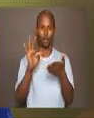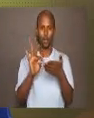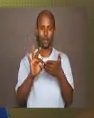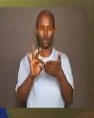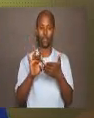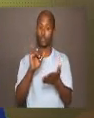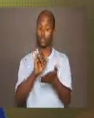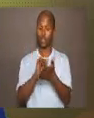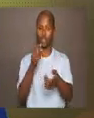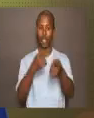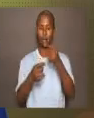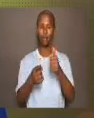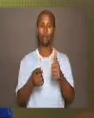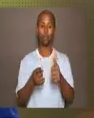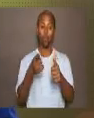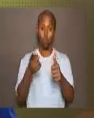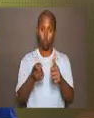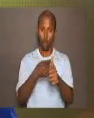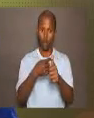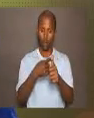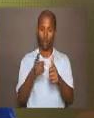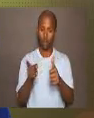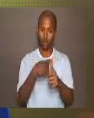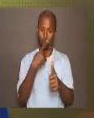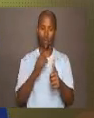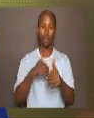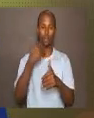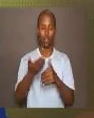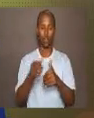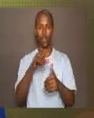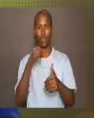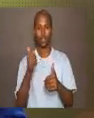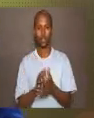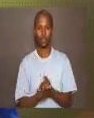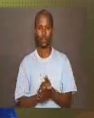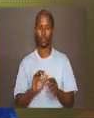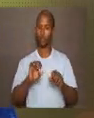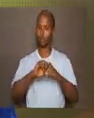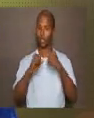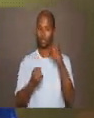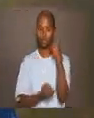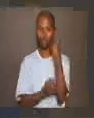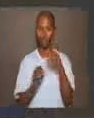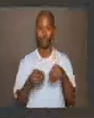that come one after another according to a given rule.